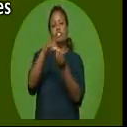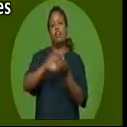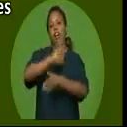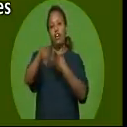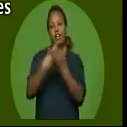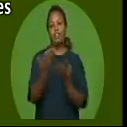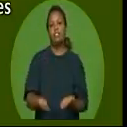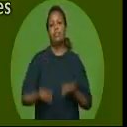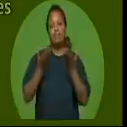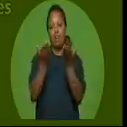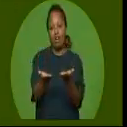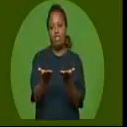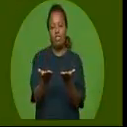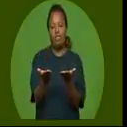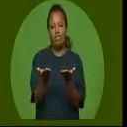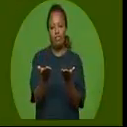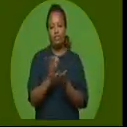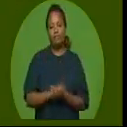increases aggregate supply.